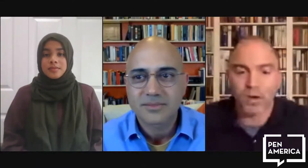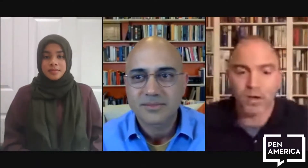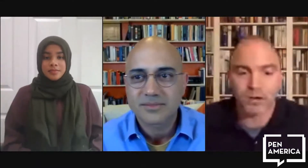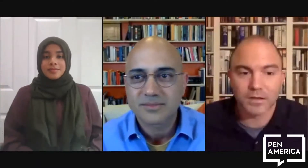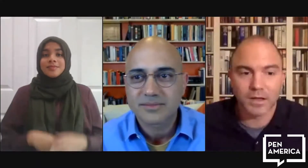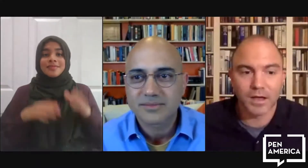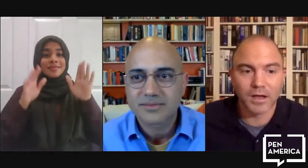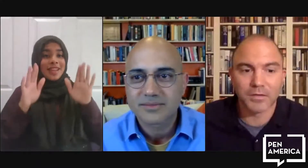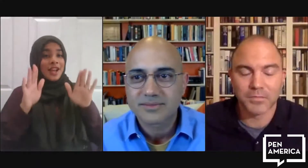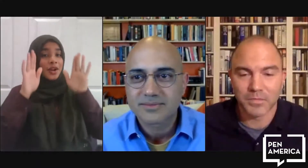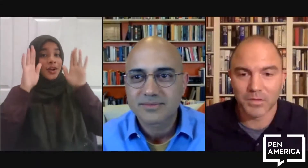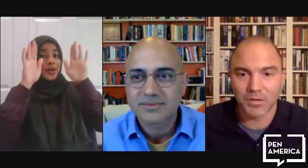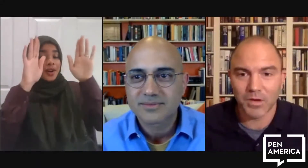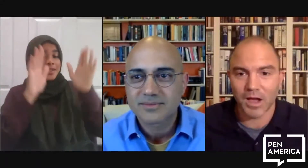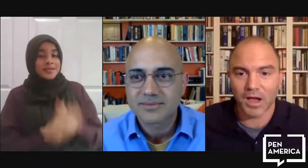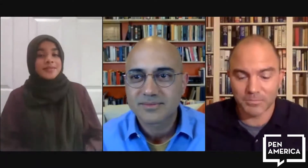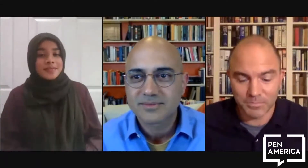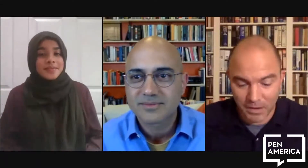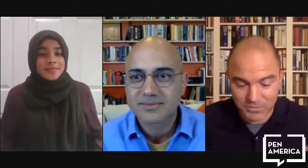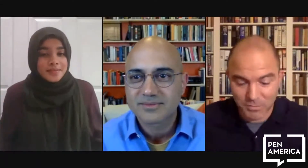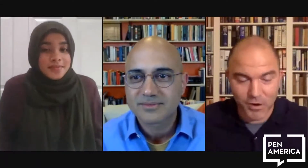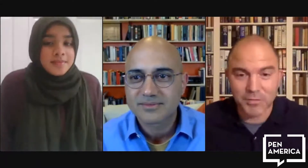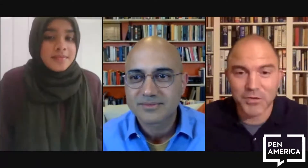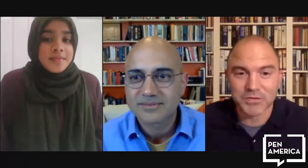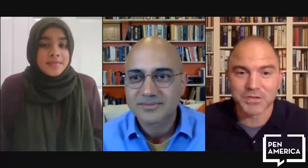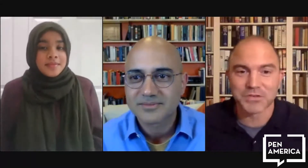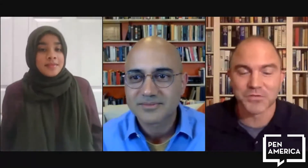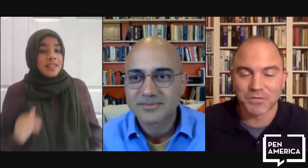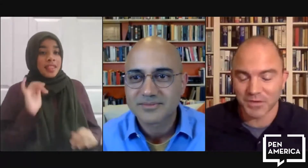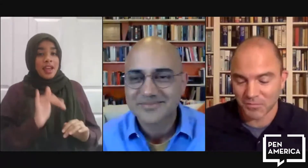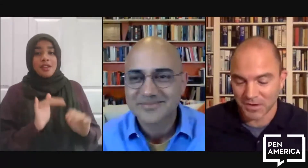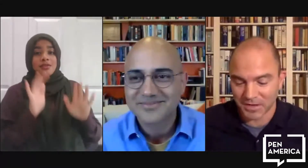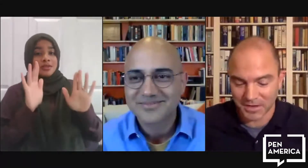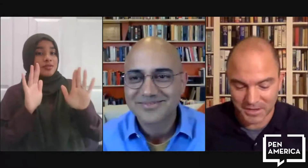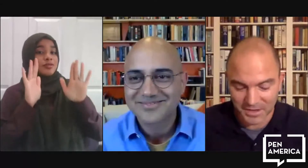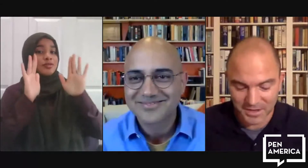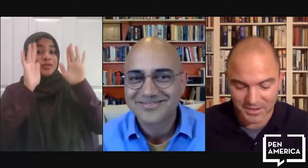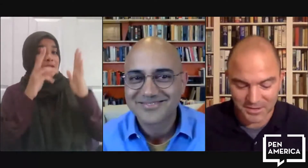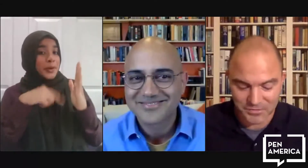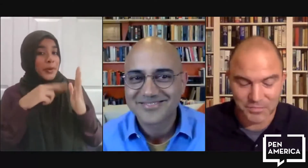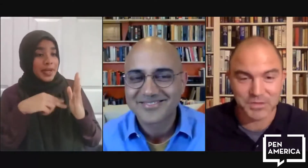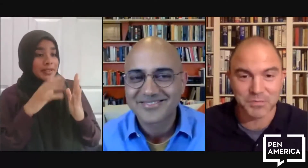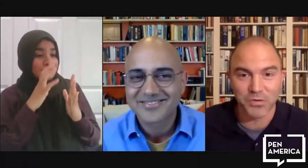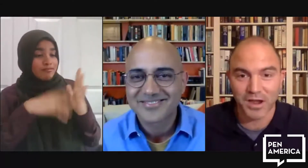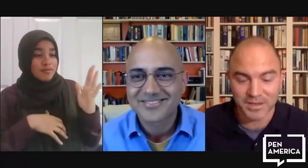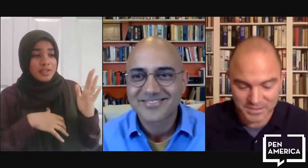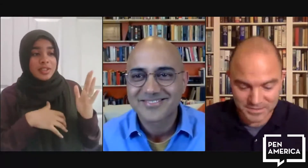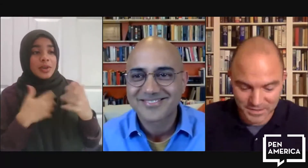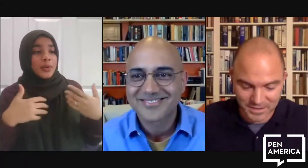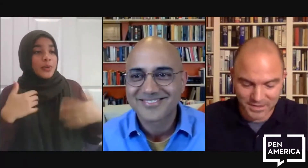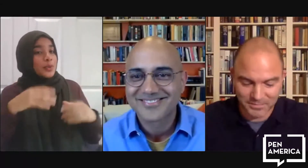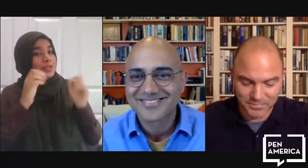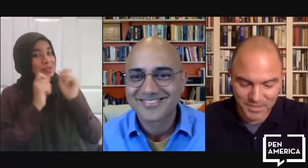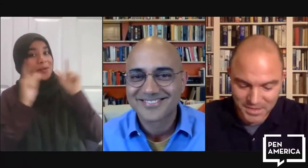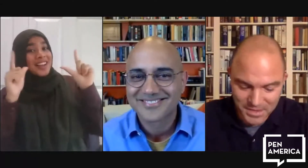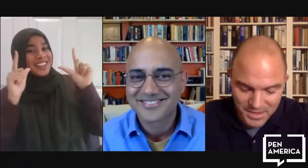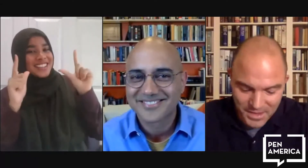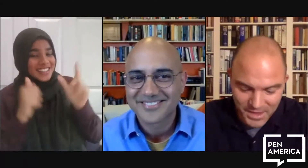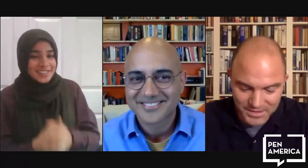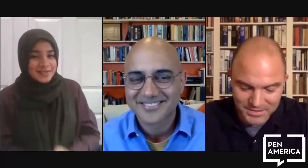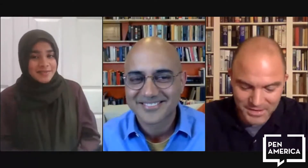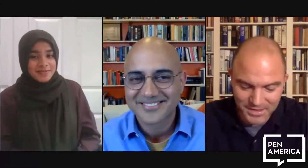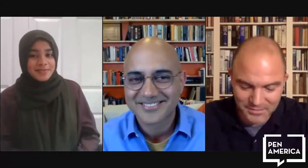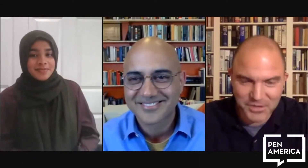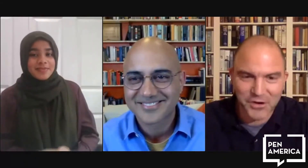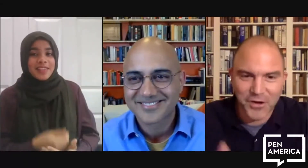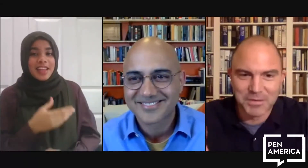Great. Well, that was remarkable. It was a terrific reading, a terrific surprise.